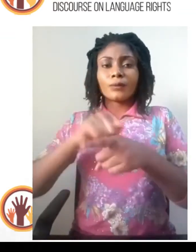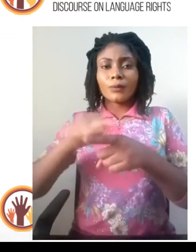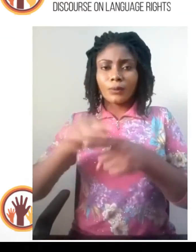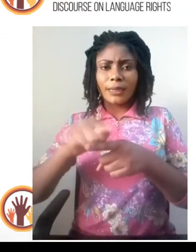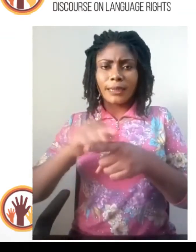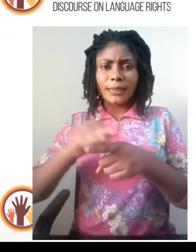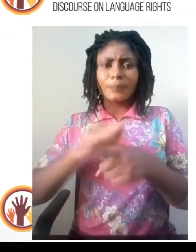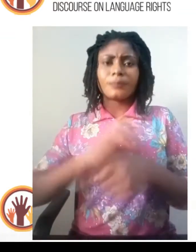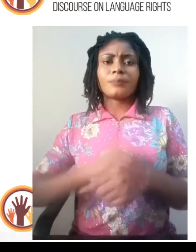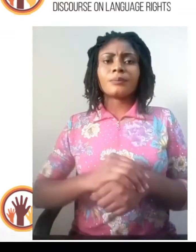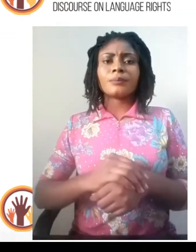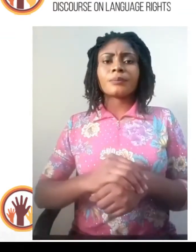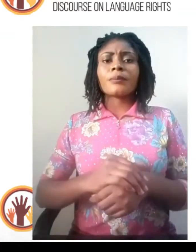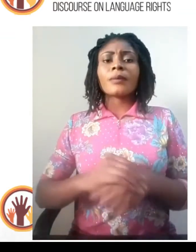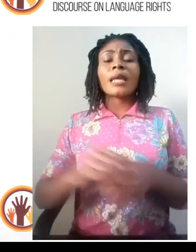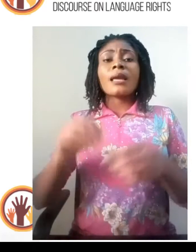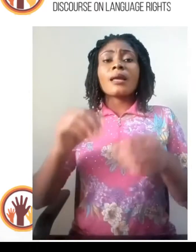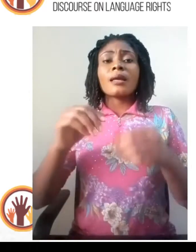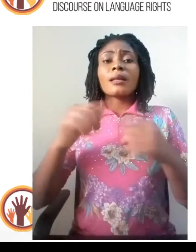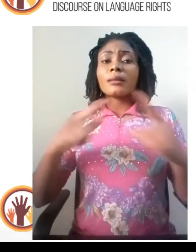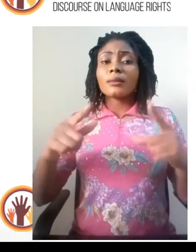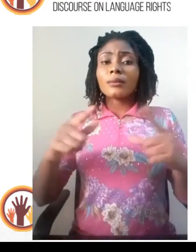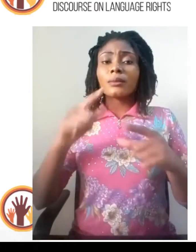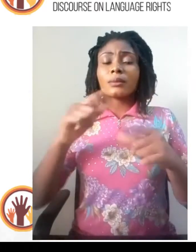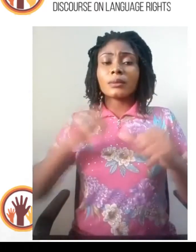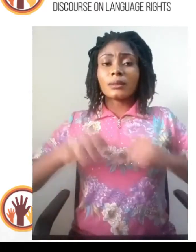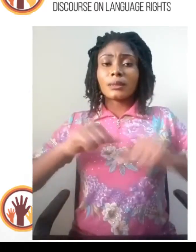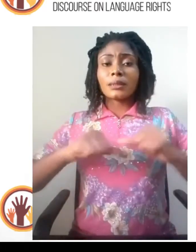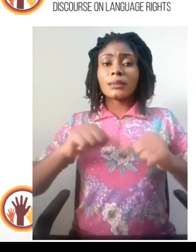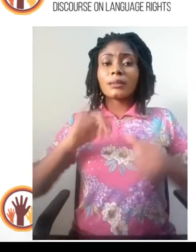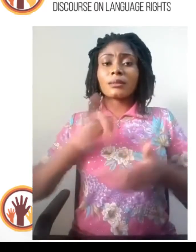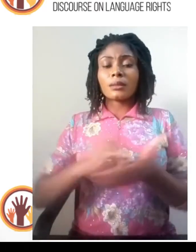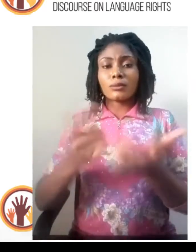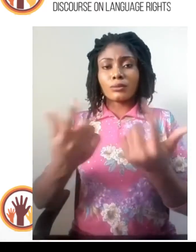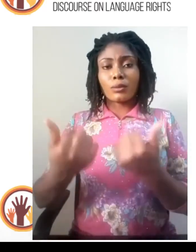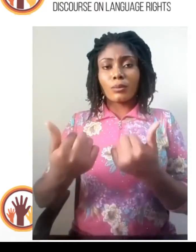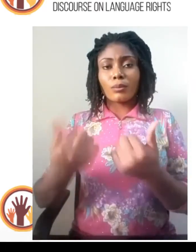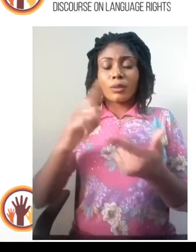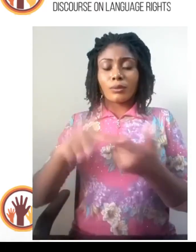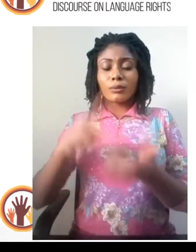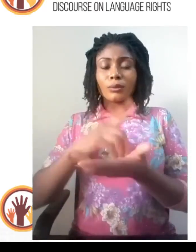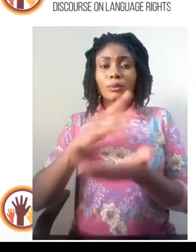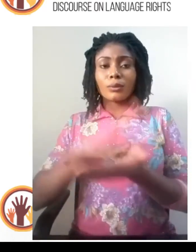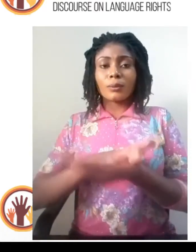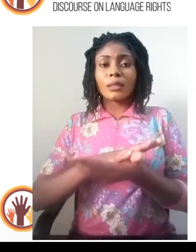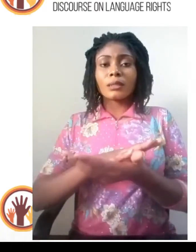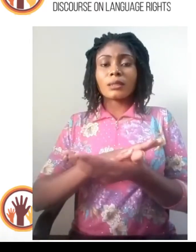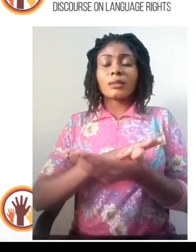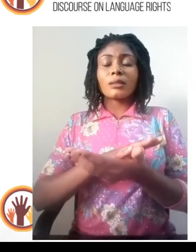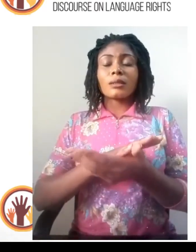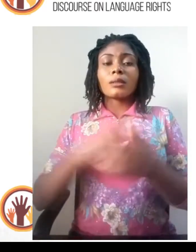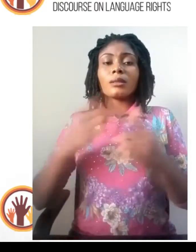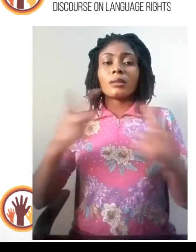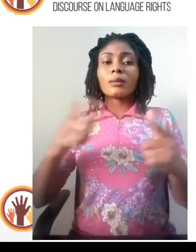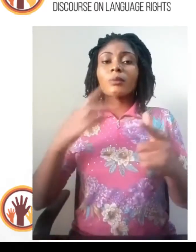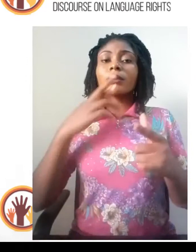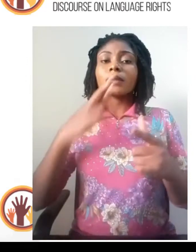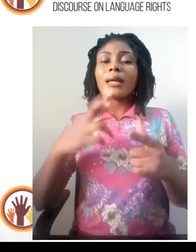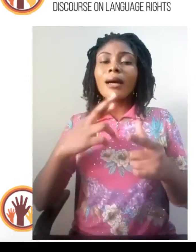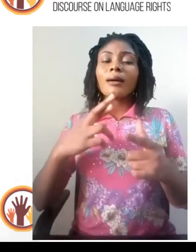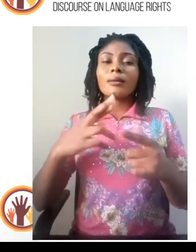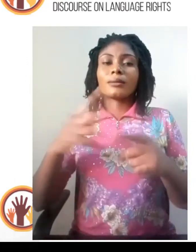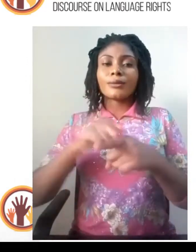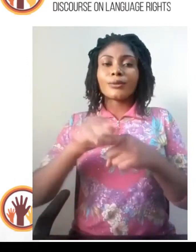training. The linguists who come to document languages are trained to do that. The